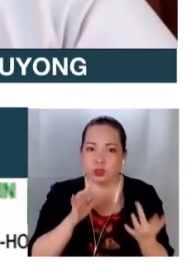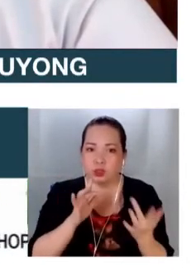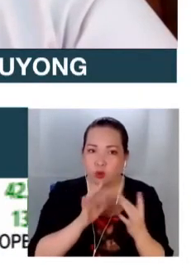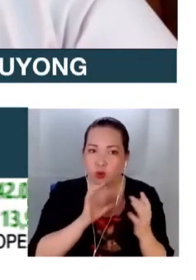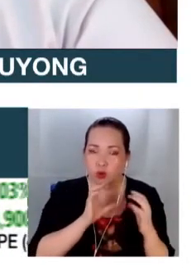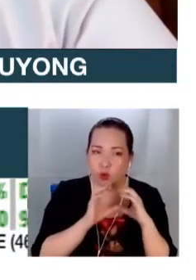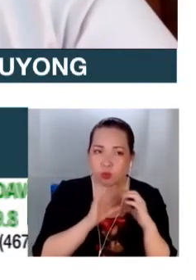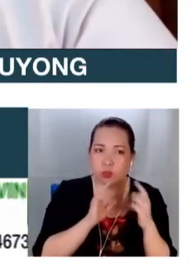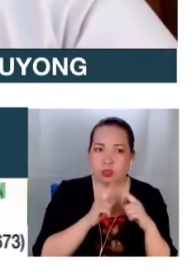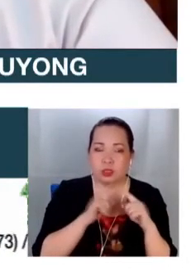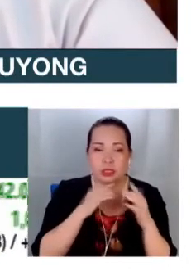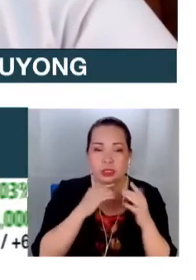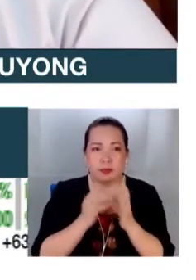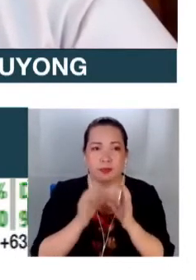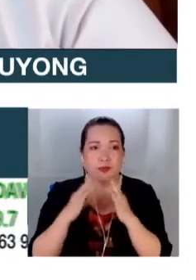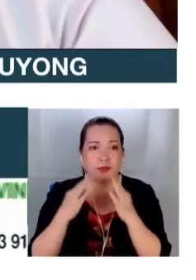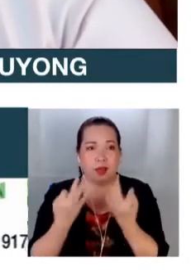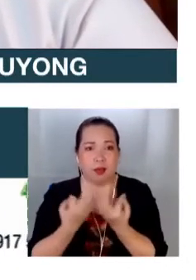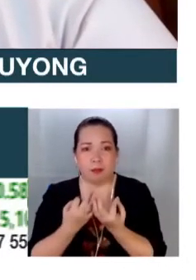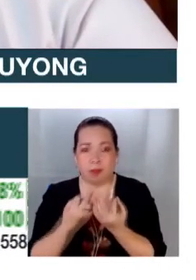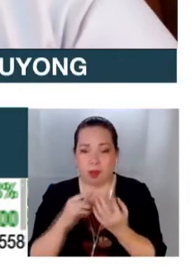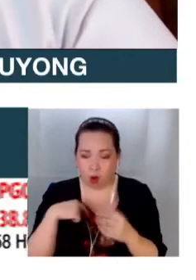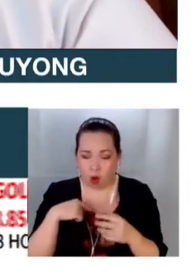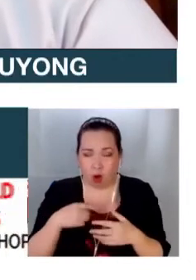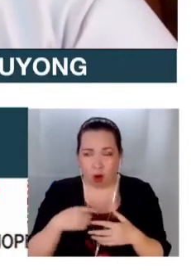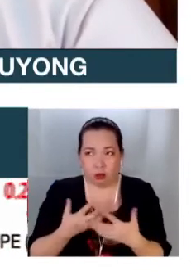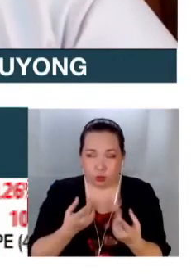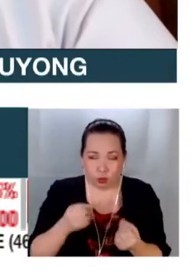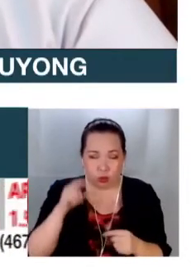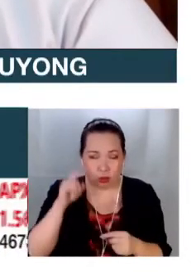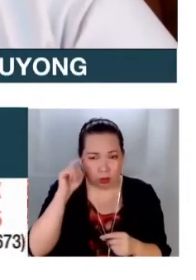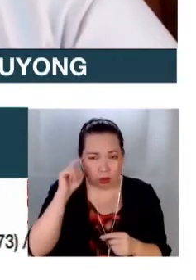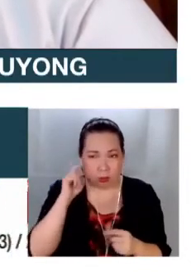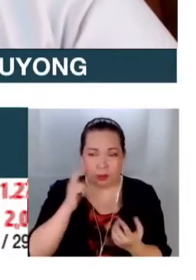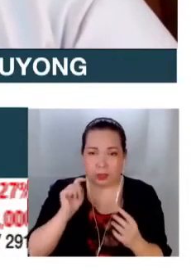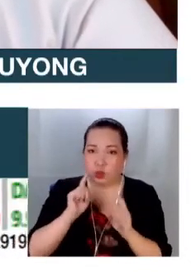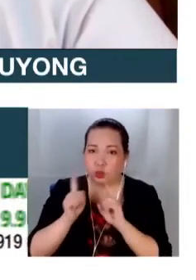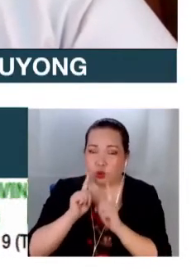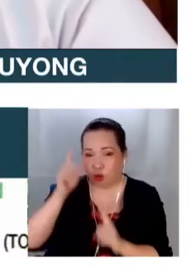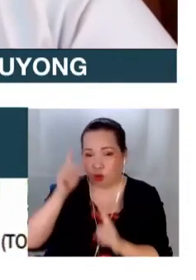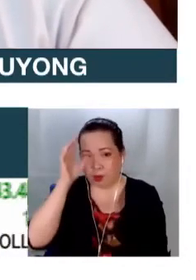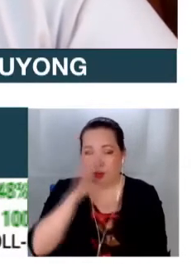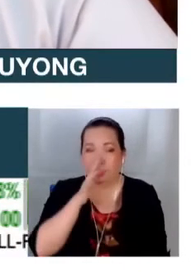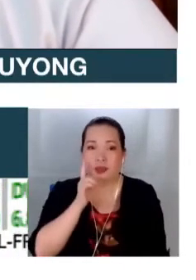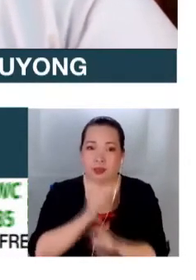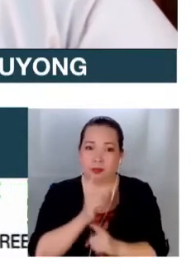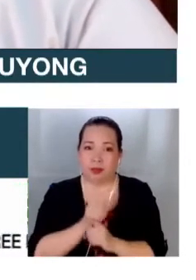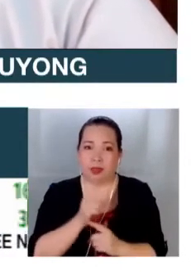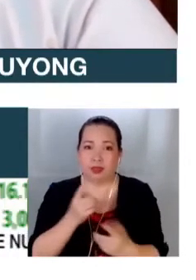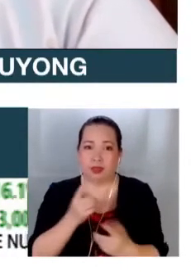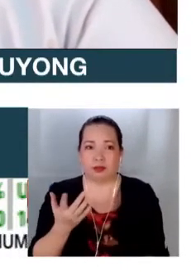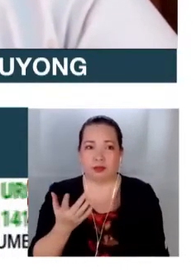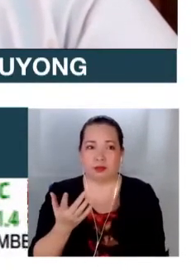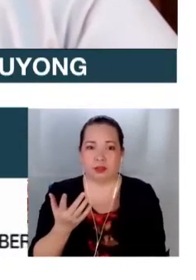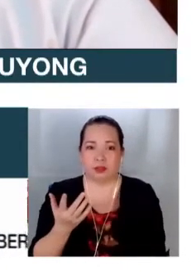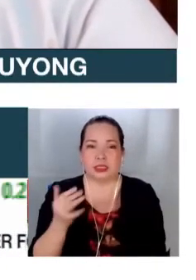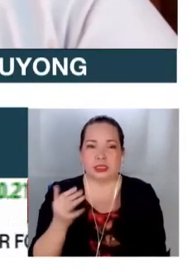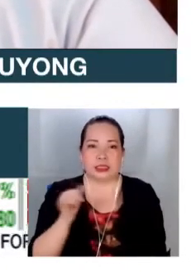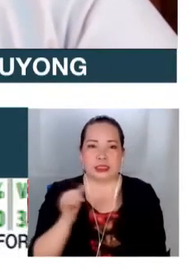families, would be your parents. That's the reality, right, for some